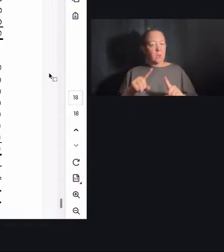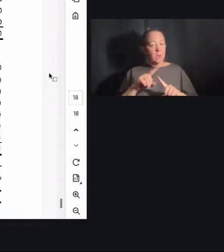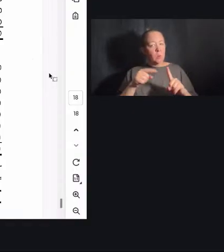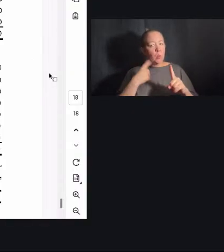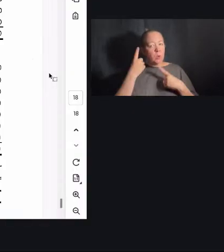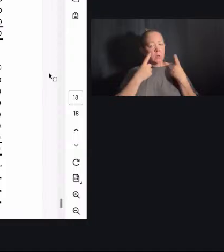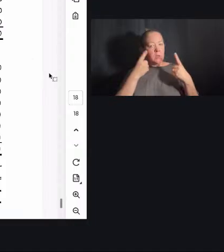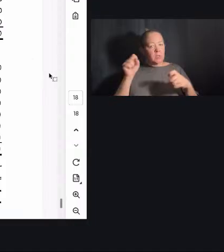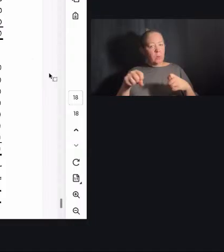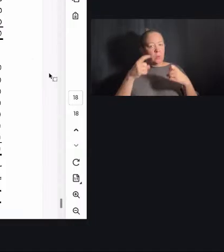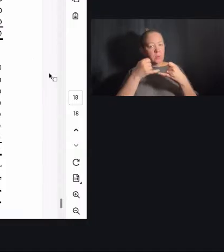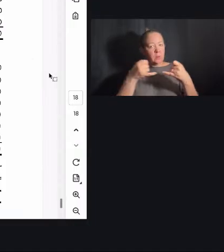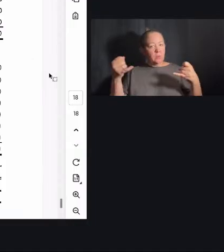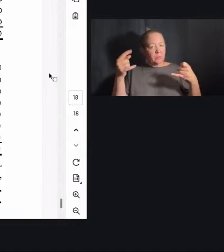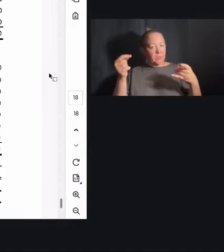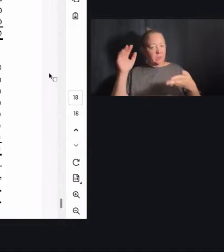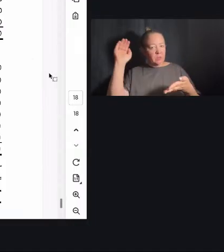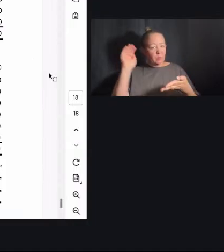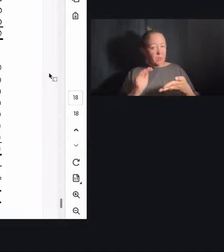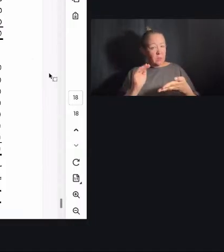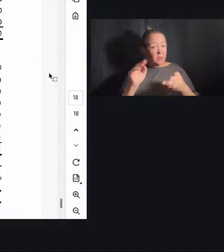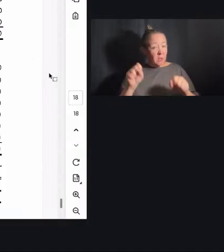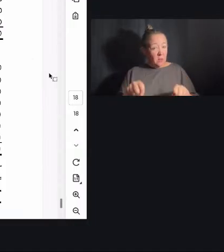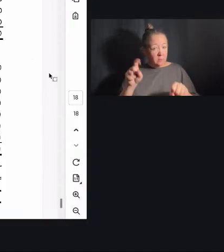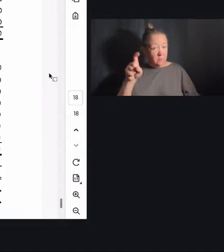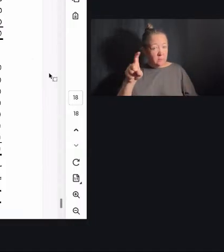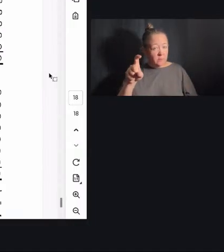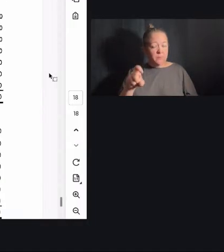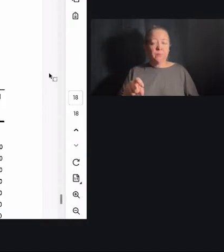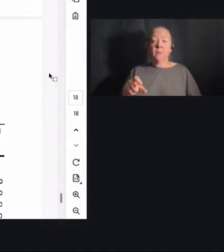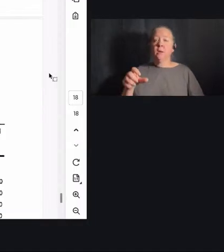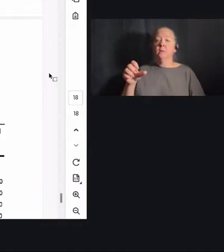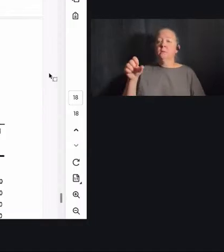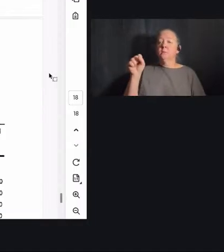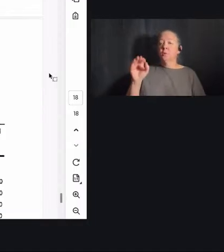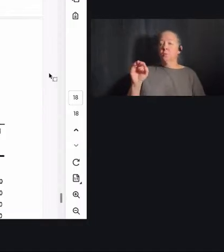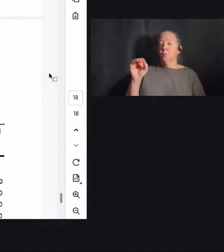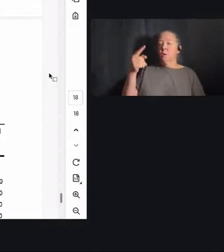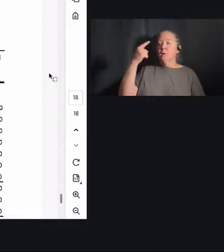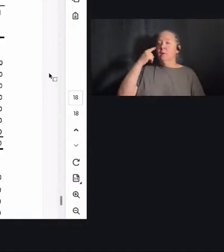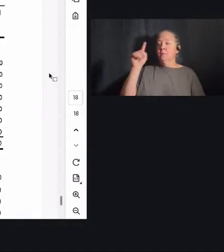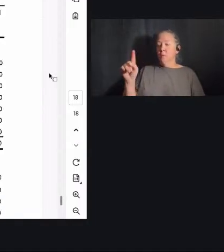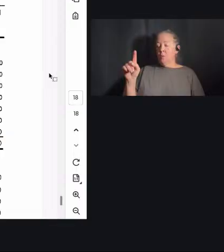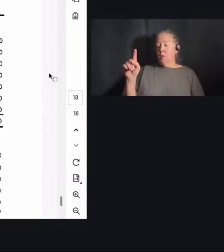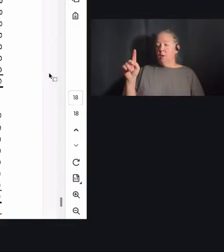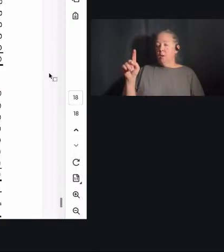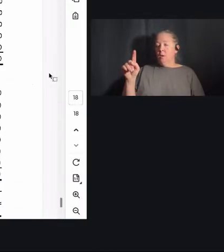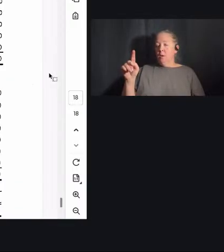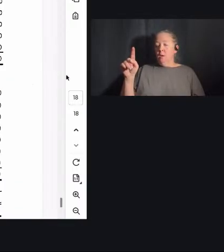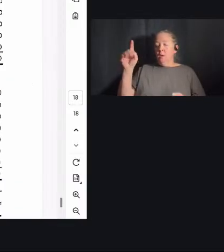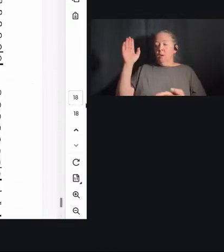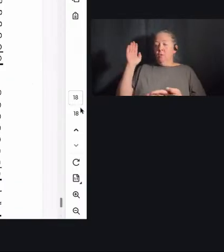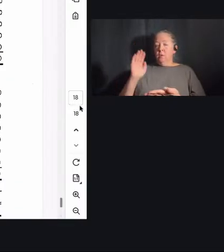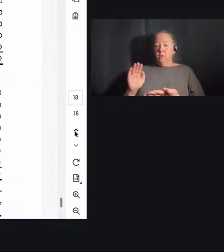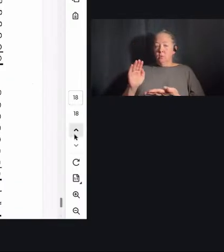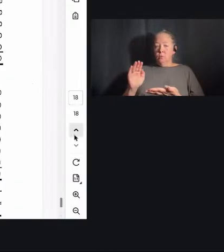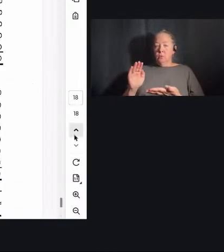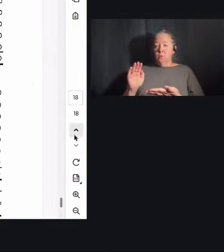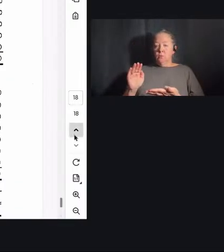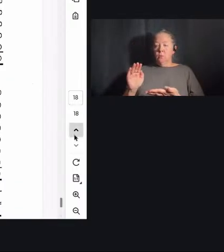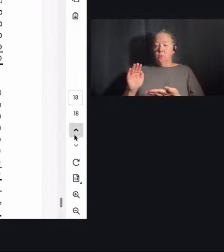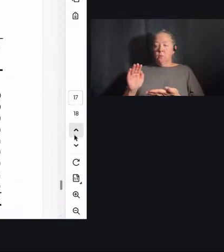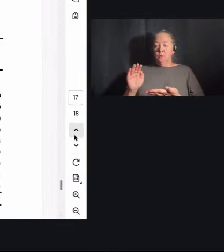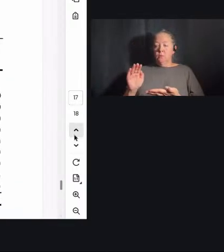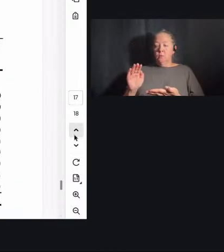line item? Well, in order to try to reduce continuing